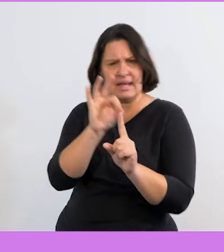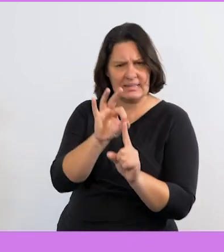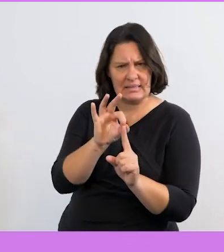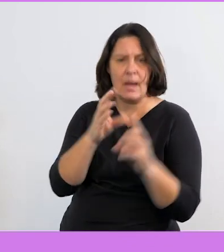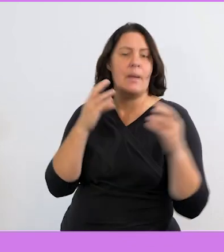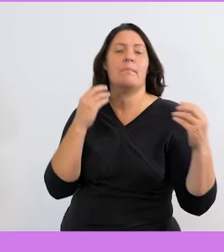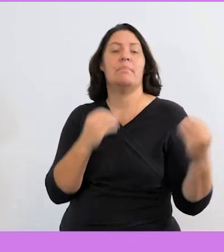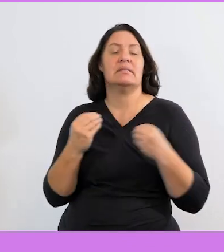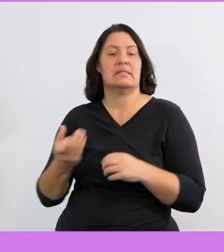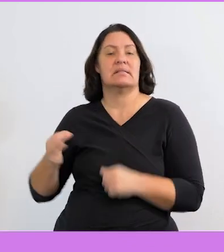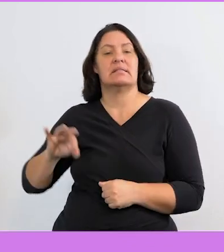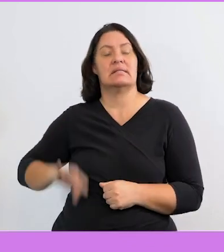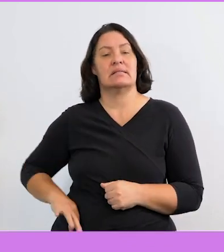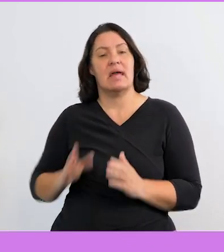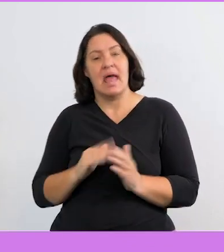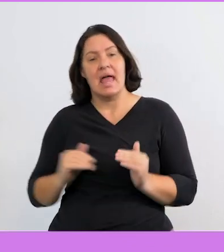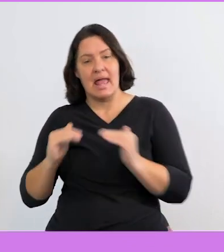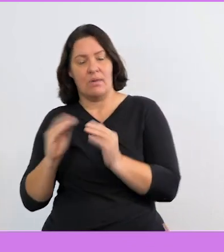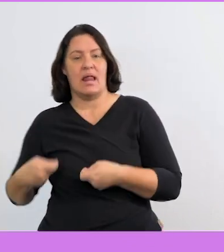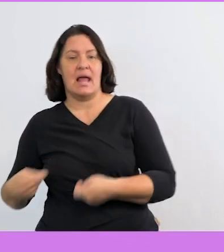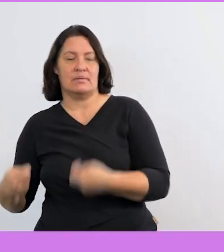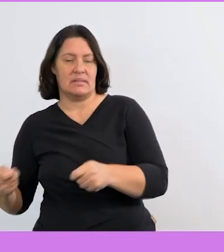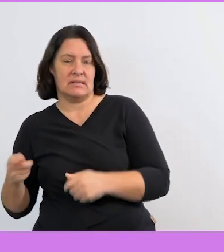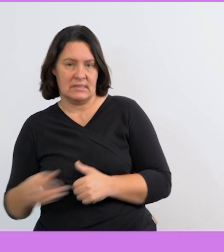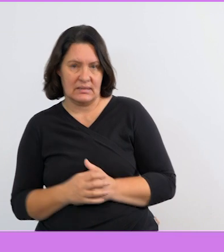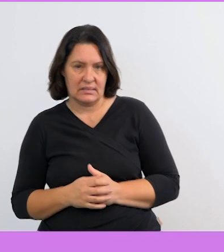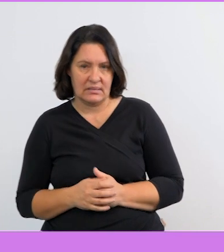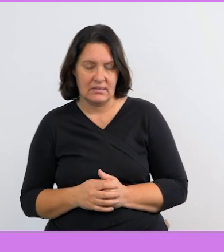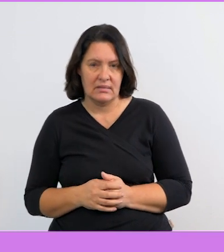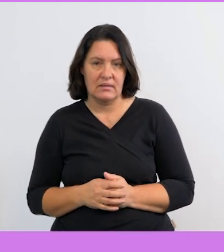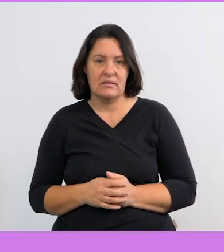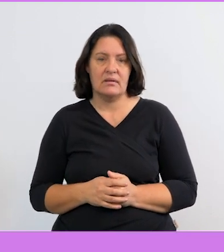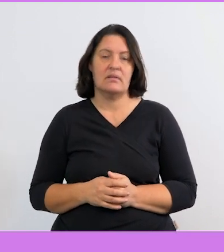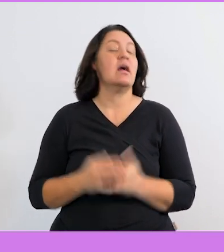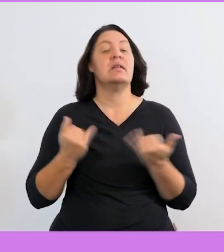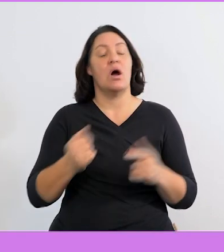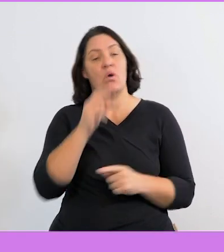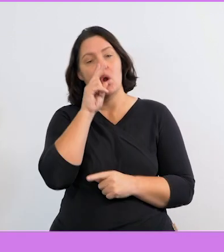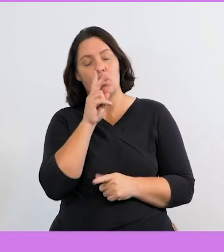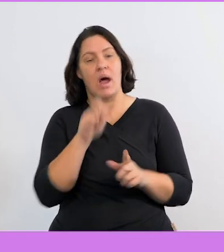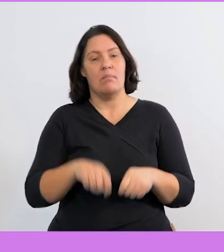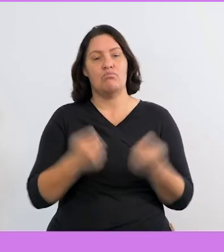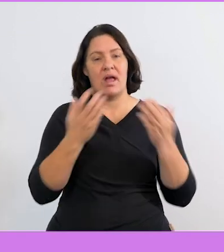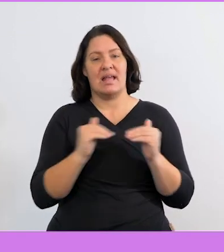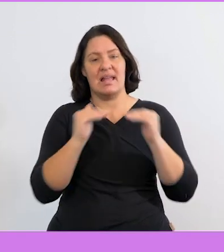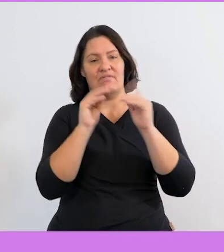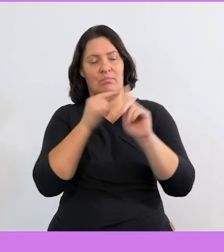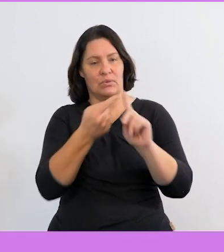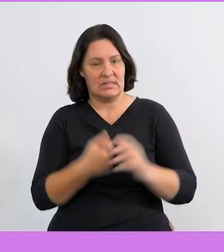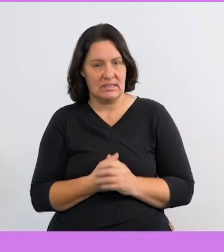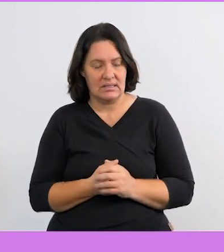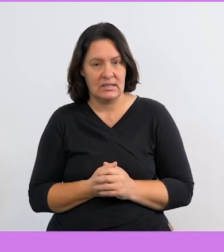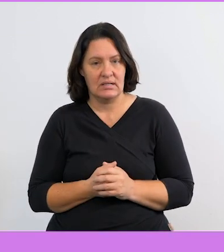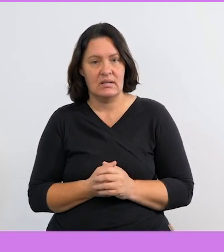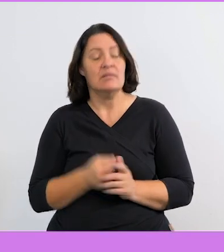exact point at which a business income equals the business's expense. And then we'll also look at the break-even